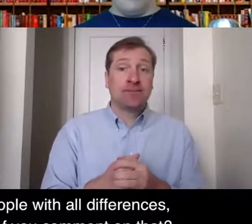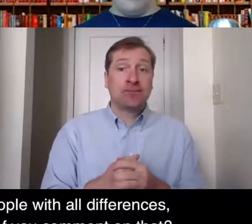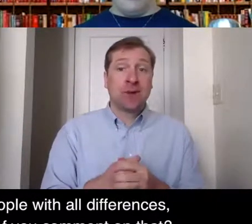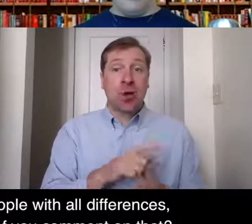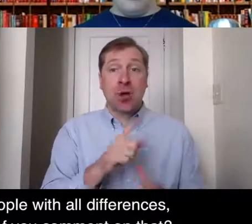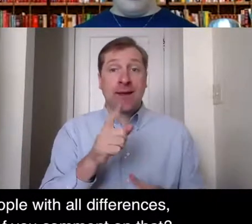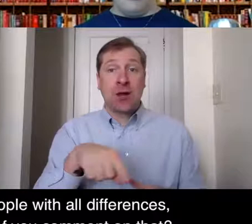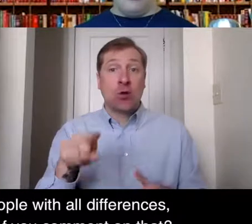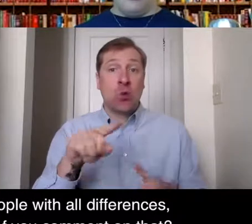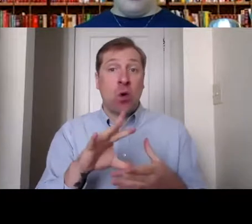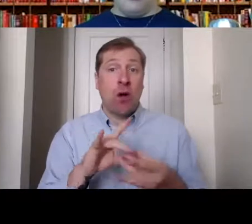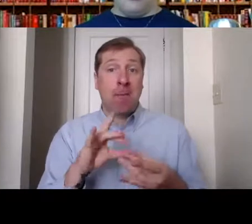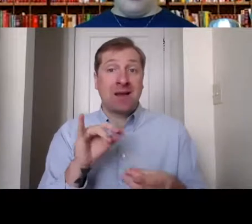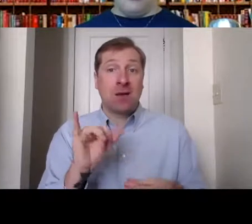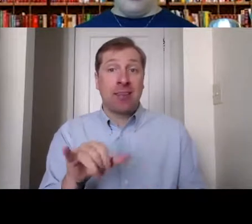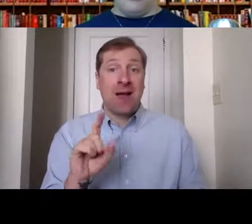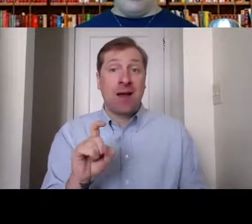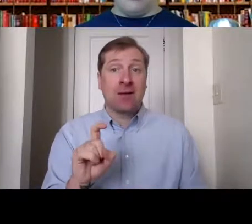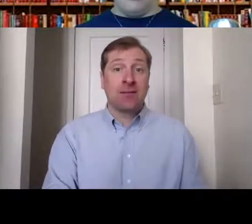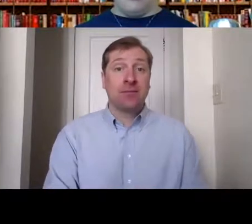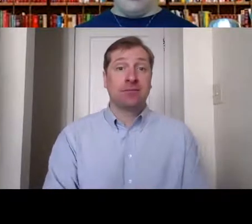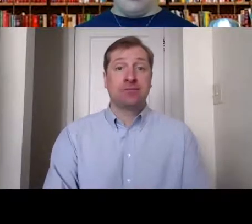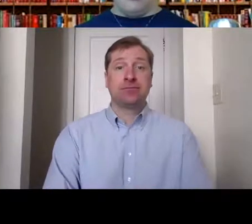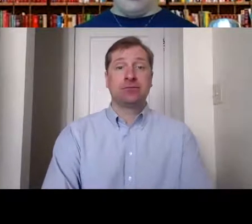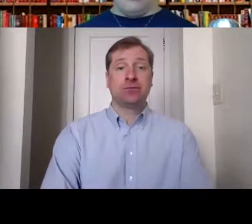comment on that?